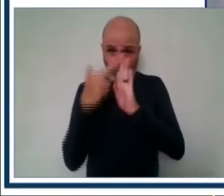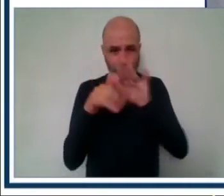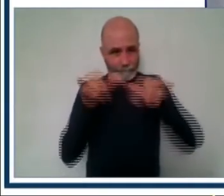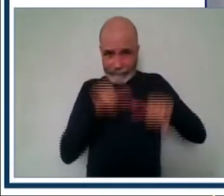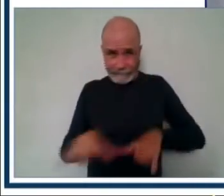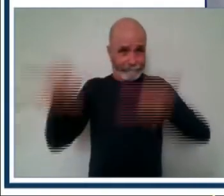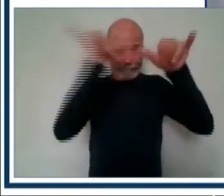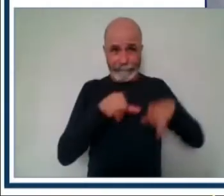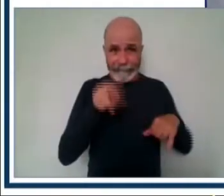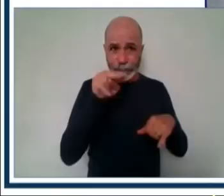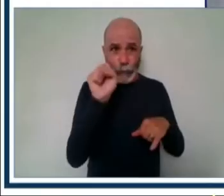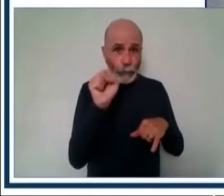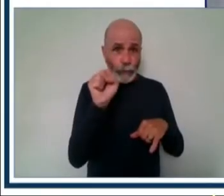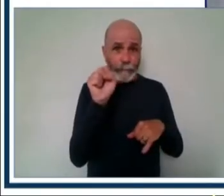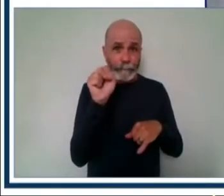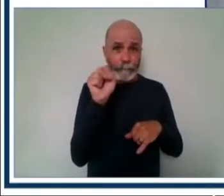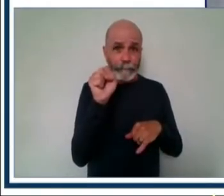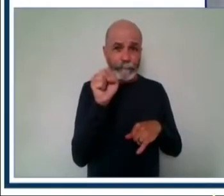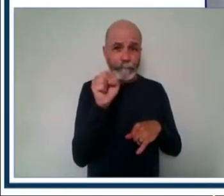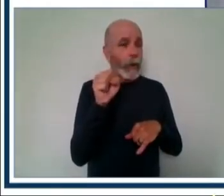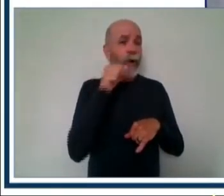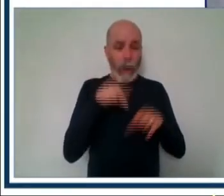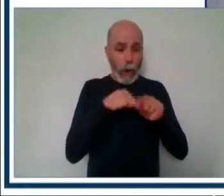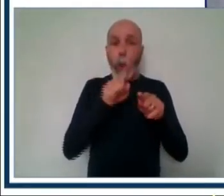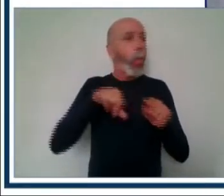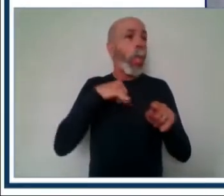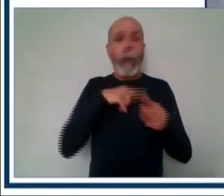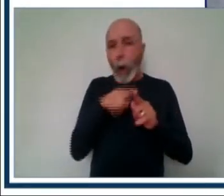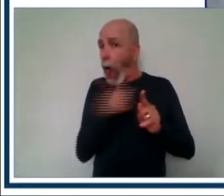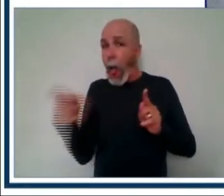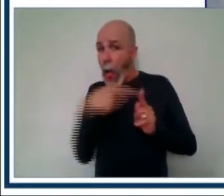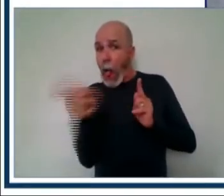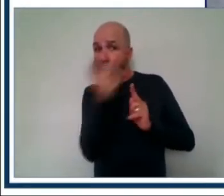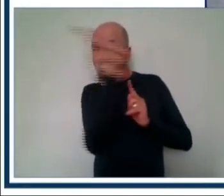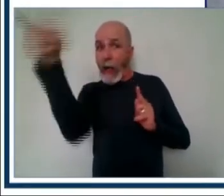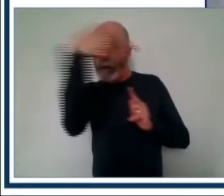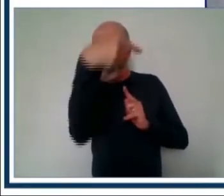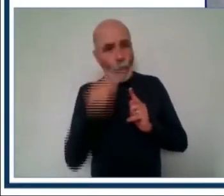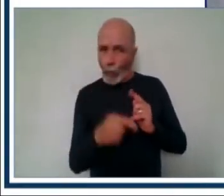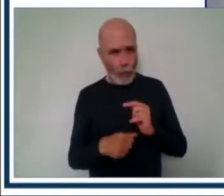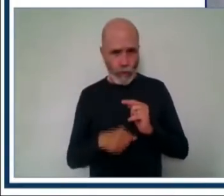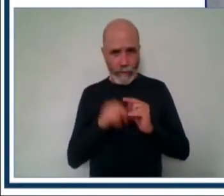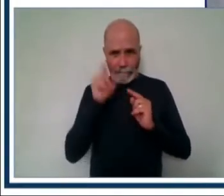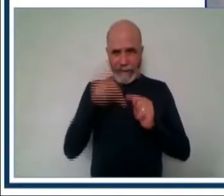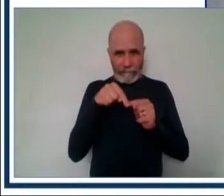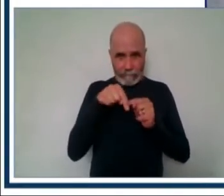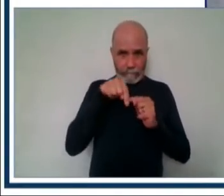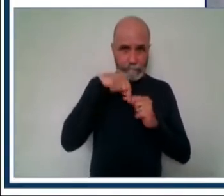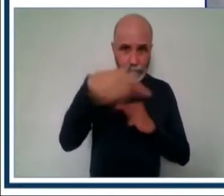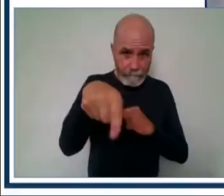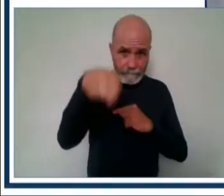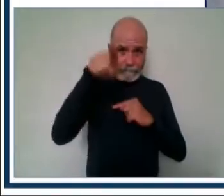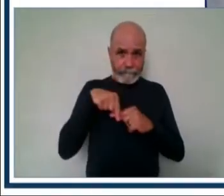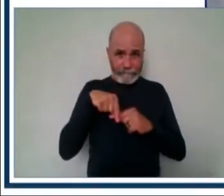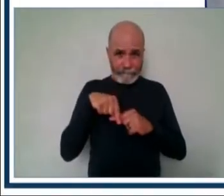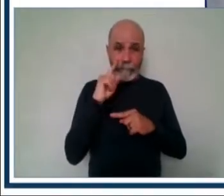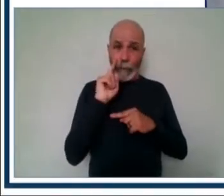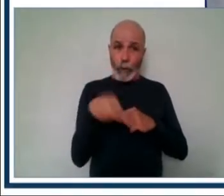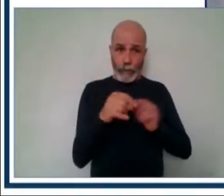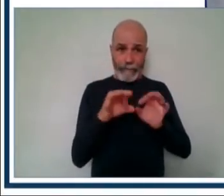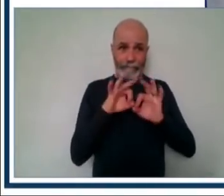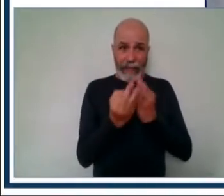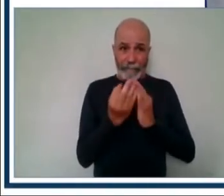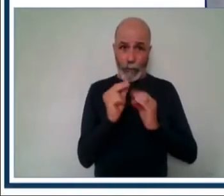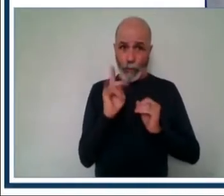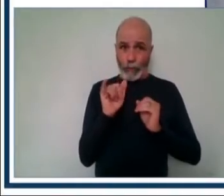sticking to the immediate family, and so right now we do have a closed border